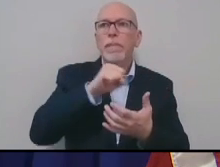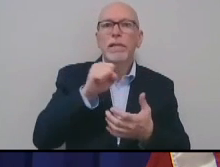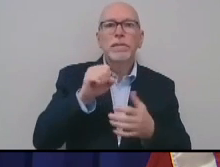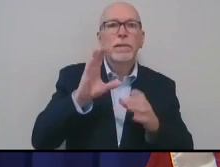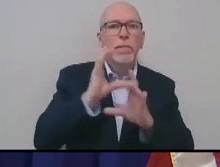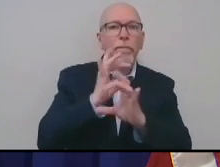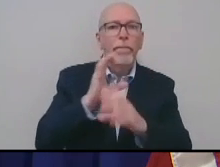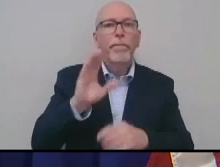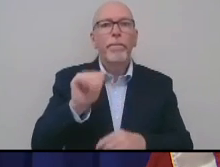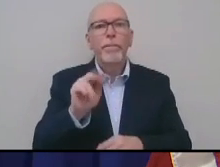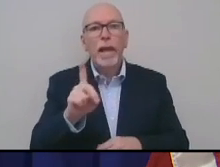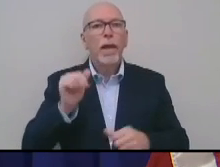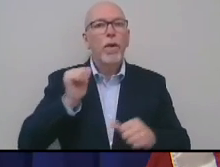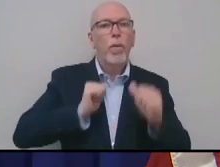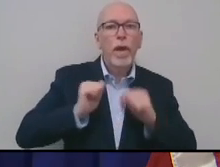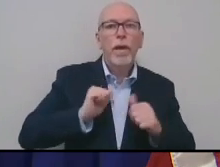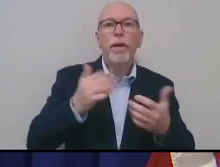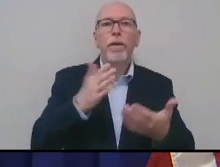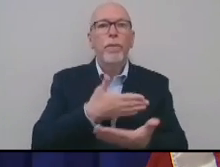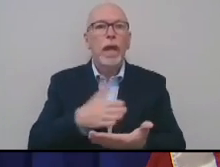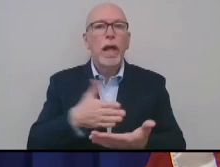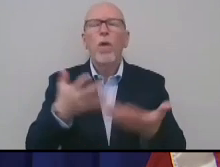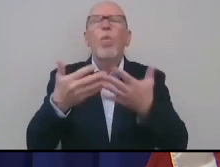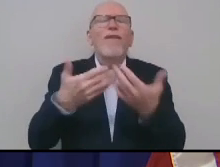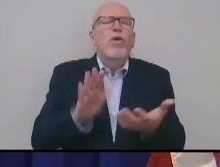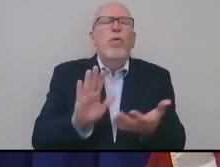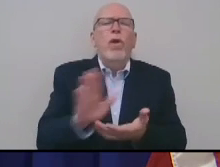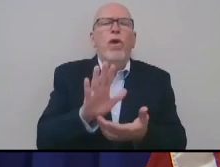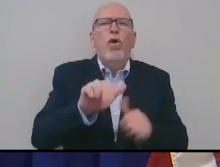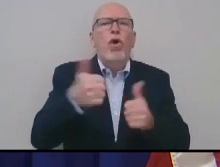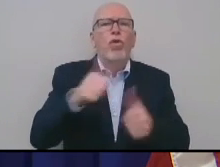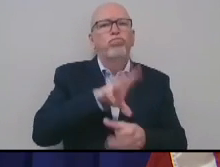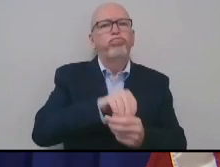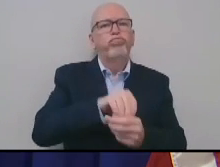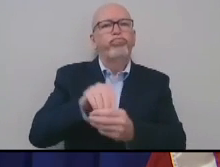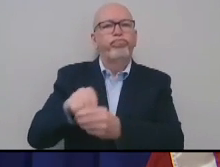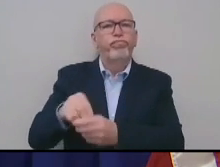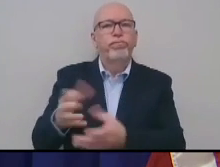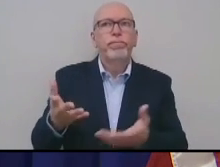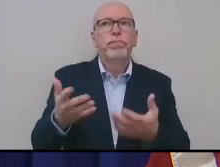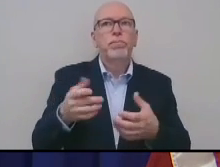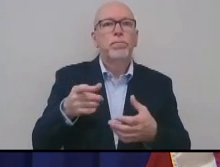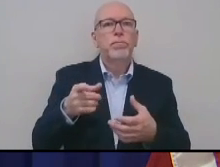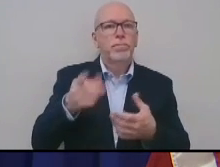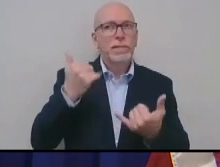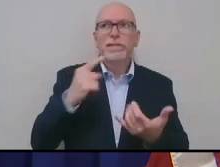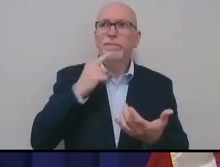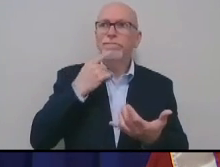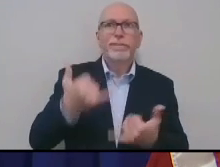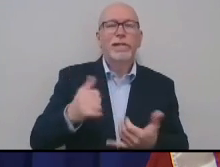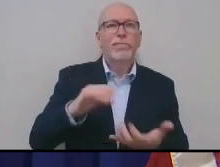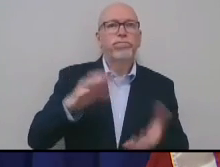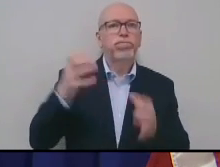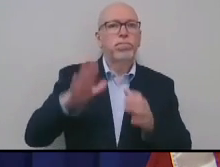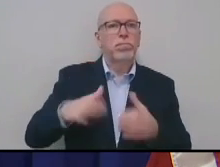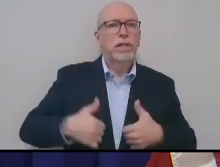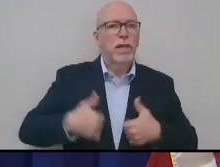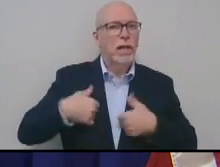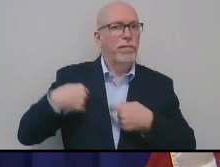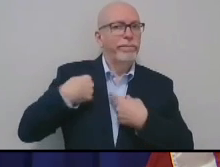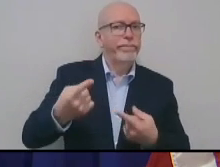show choir or whatever are the other things that they enjoy doing that has so severely disrupted their life this past